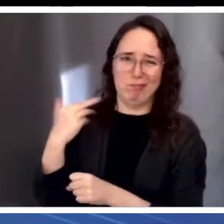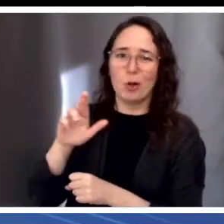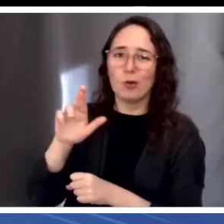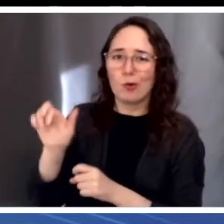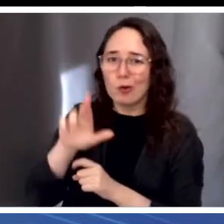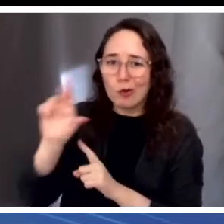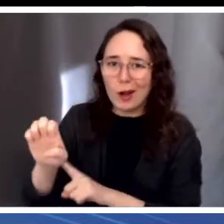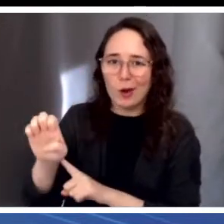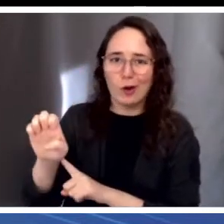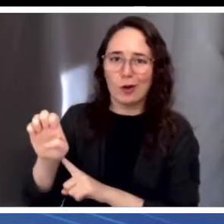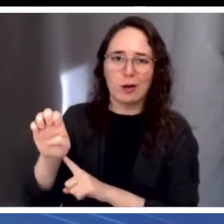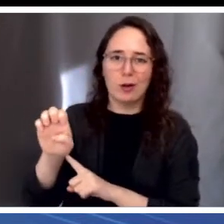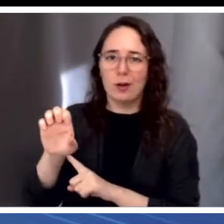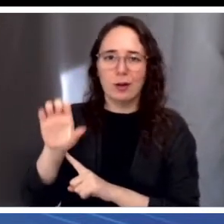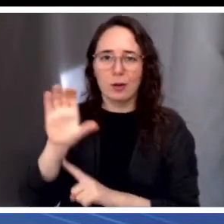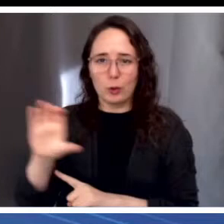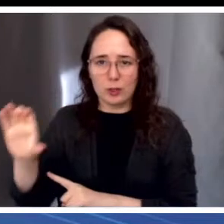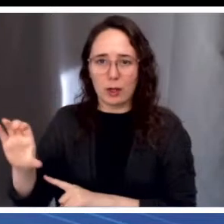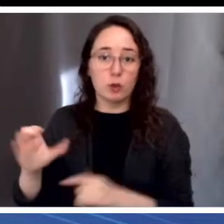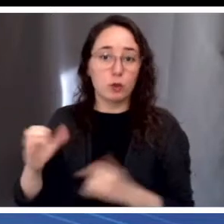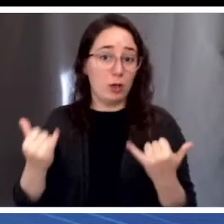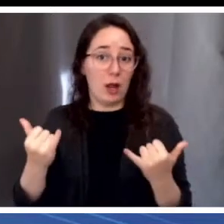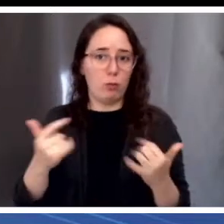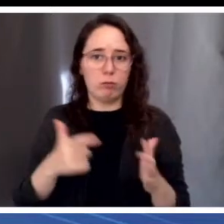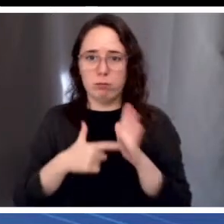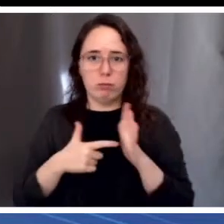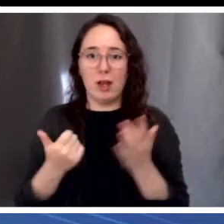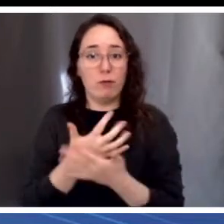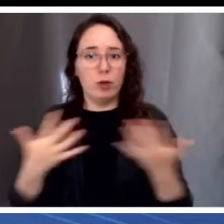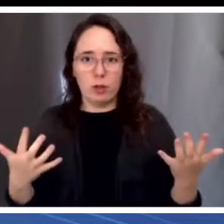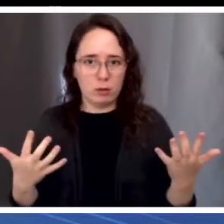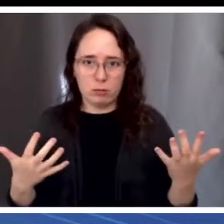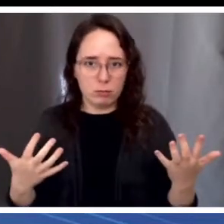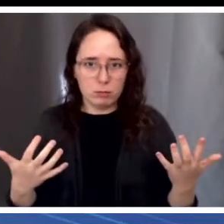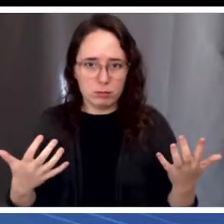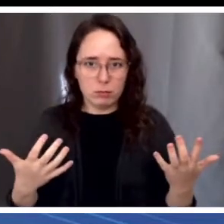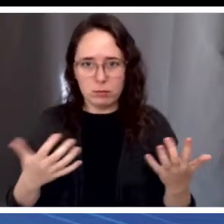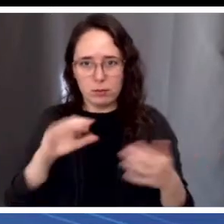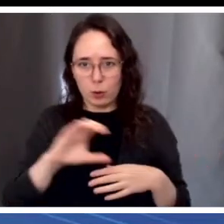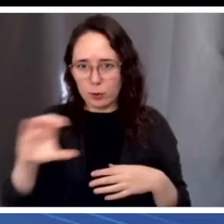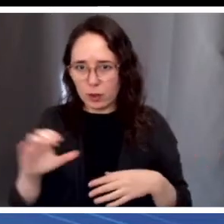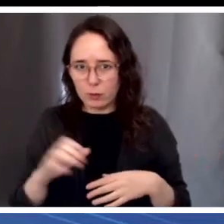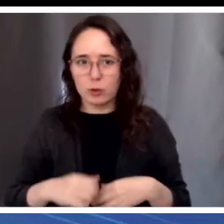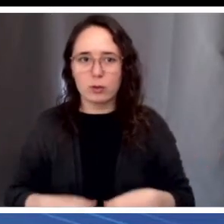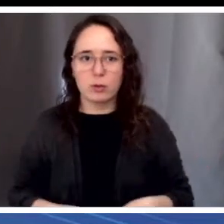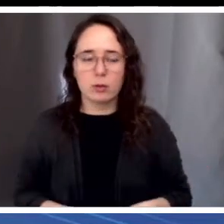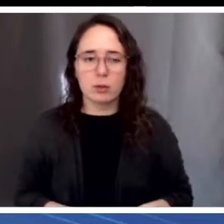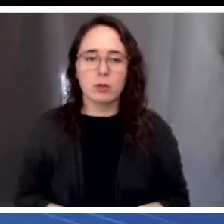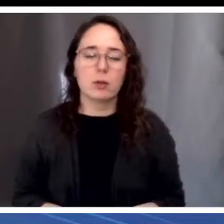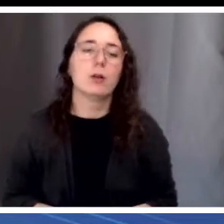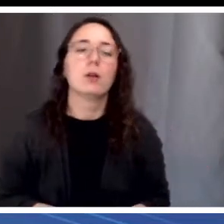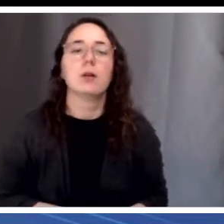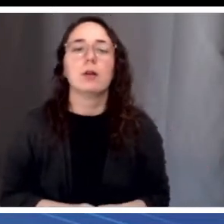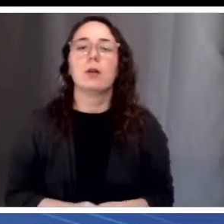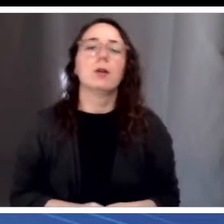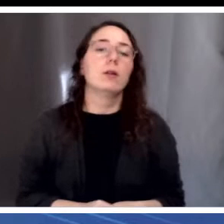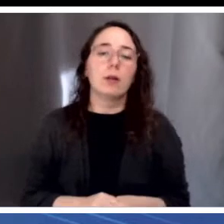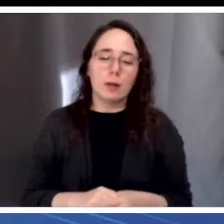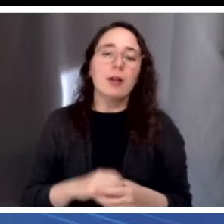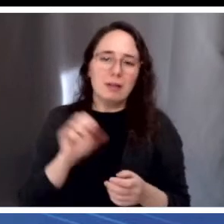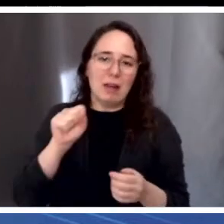captioned to now where, you know, a huge amount of content is captioned by, and you know, a lot of which by law.